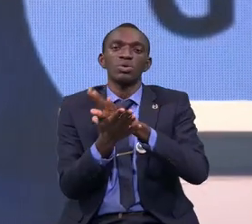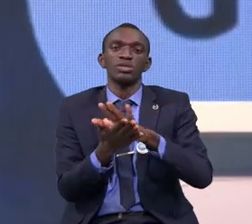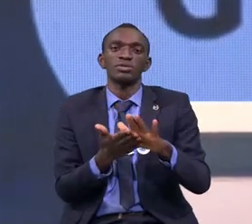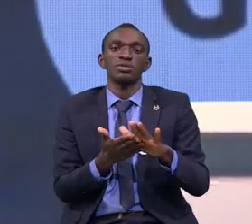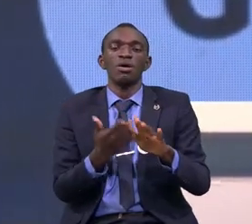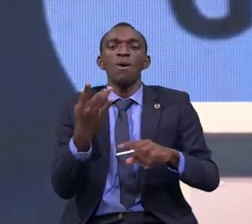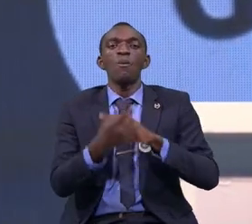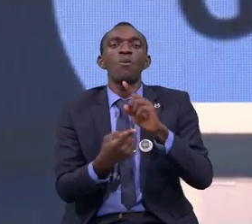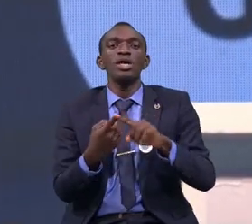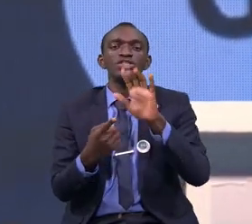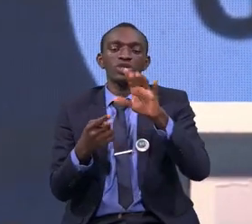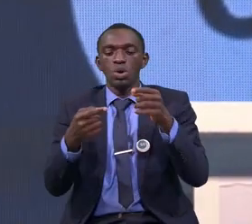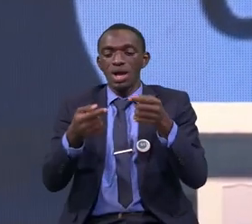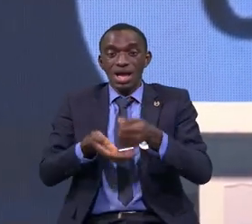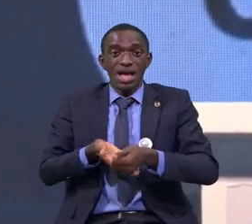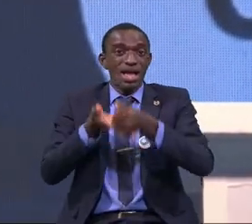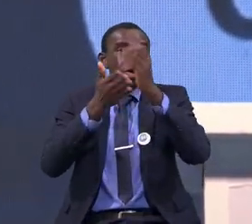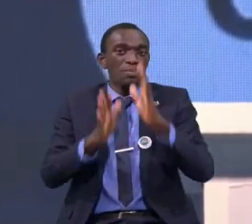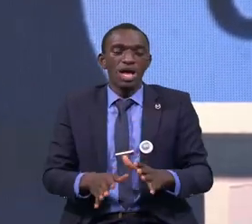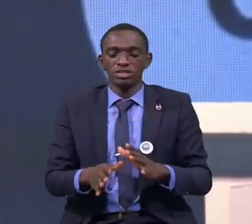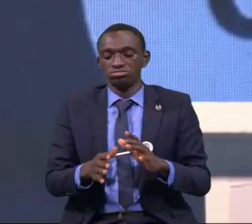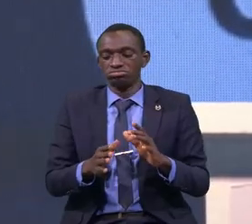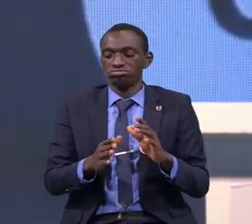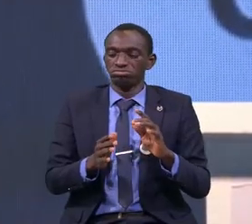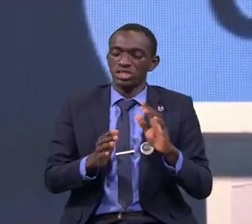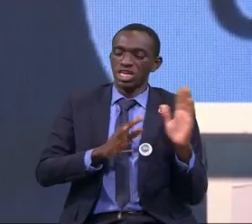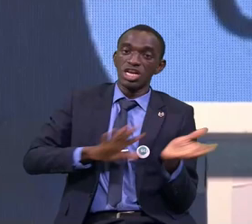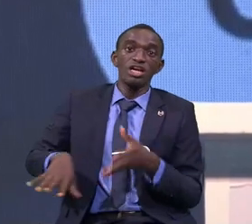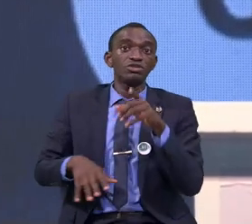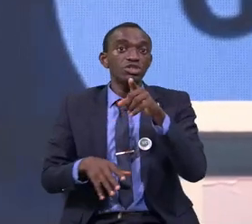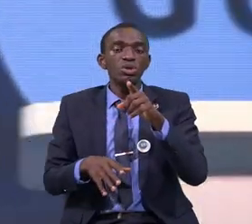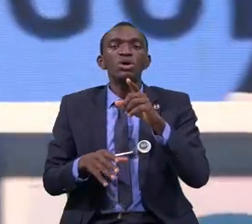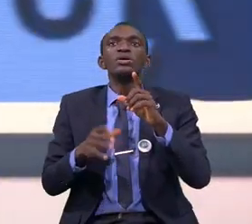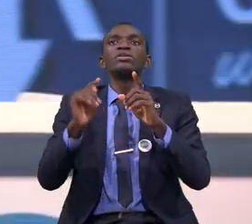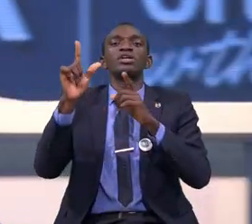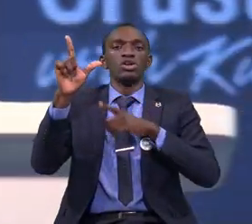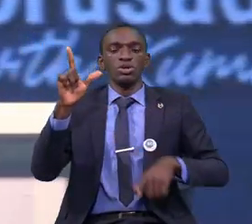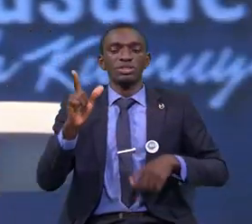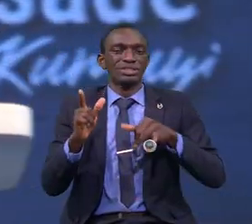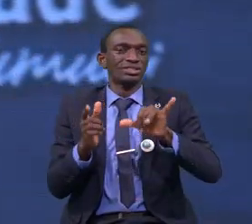When your helpers turn their back on you, the Lord is still holy.